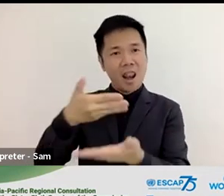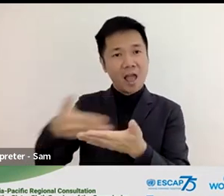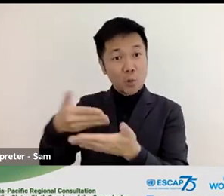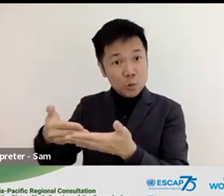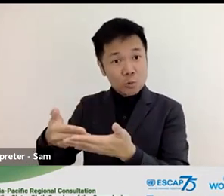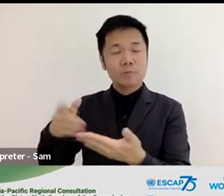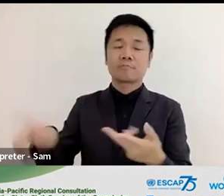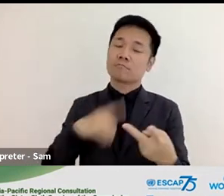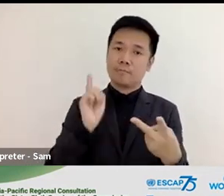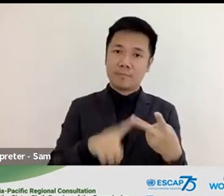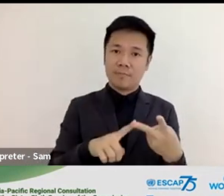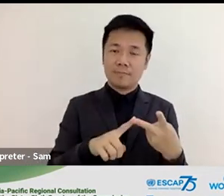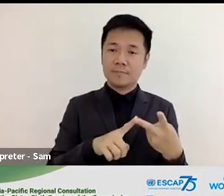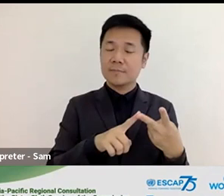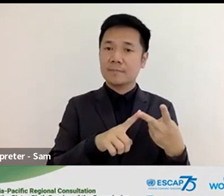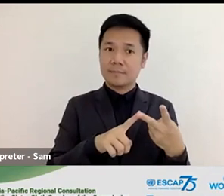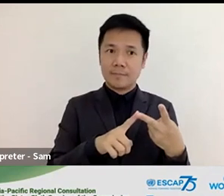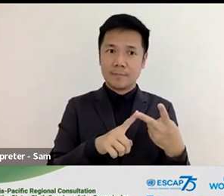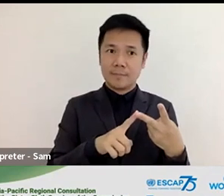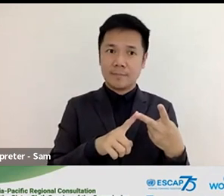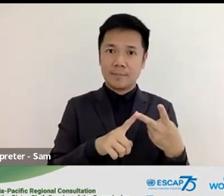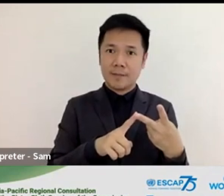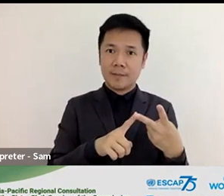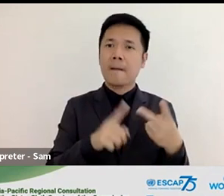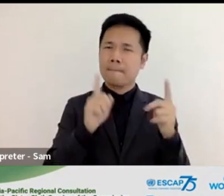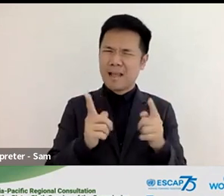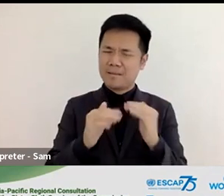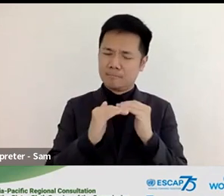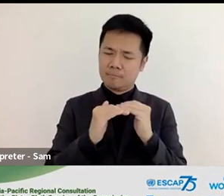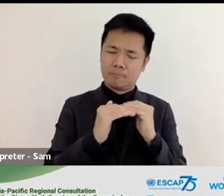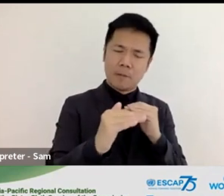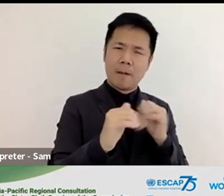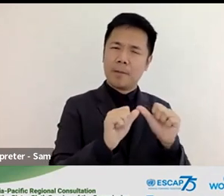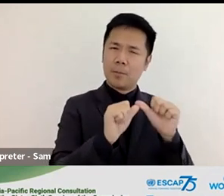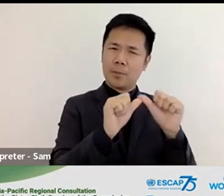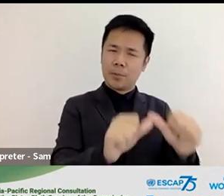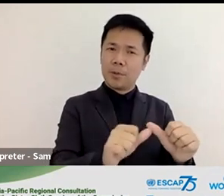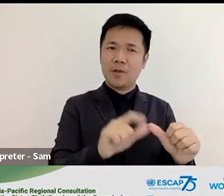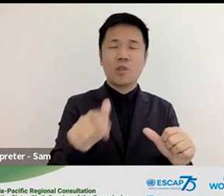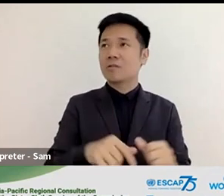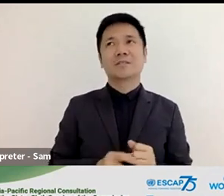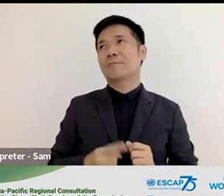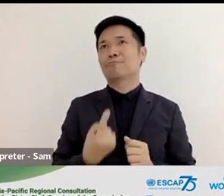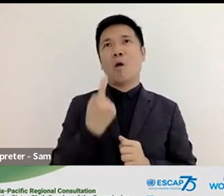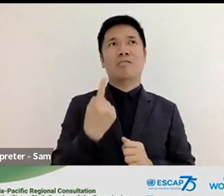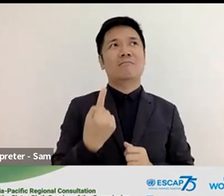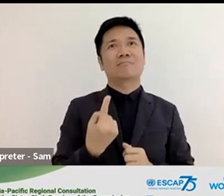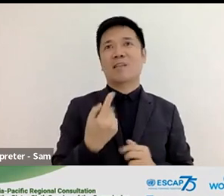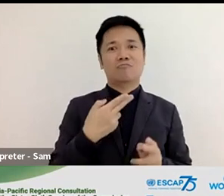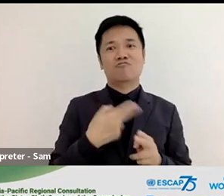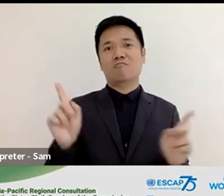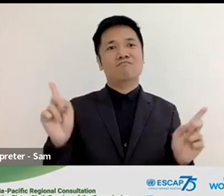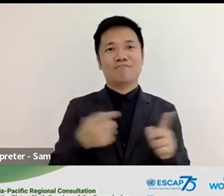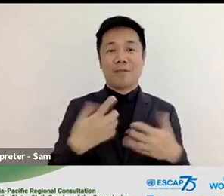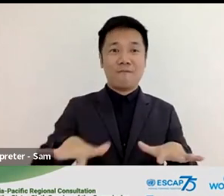And ultimately, you know, it must be about sustaining these efforts that are women-led. Thanks. Okay, all right. No,